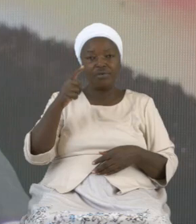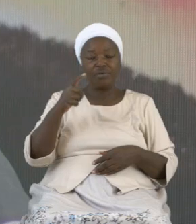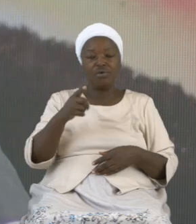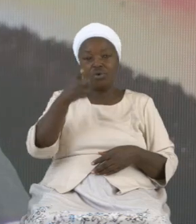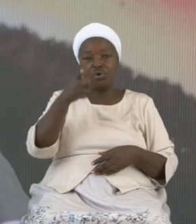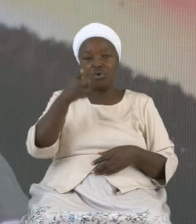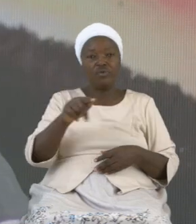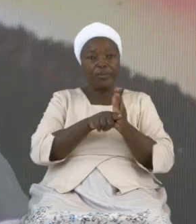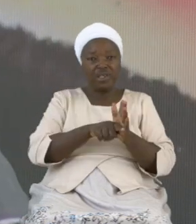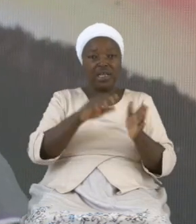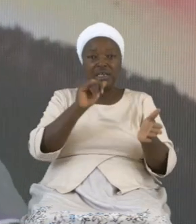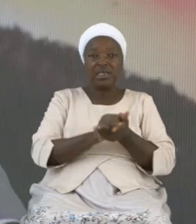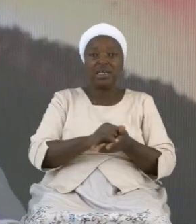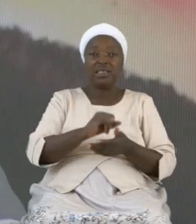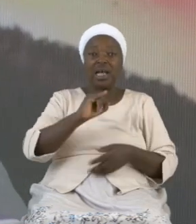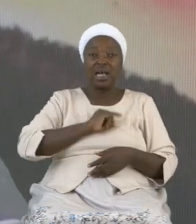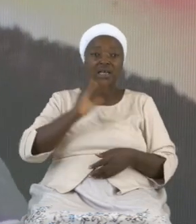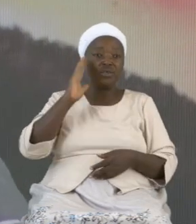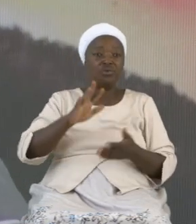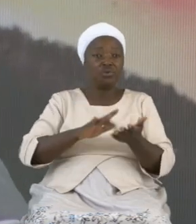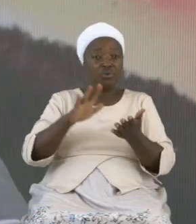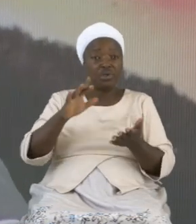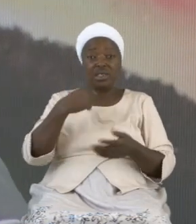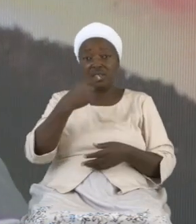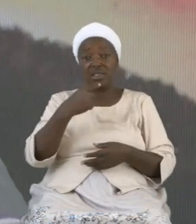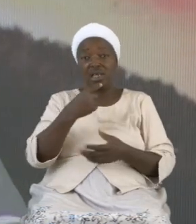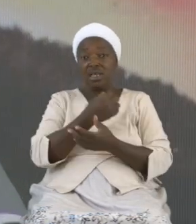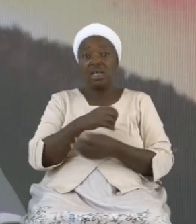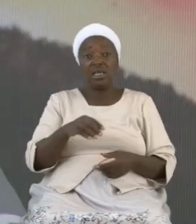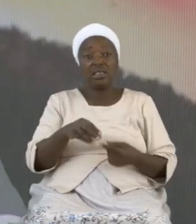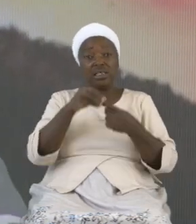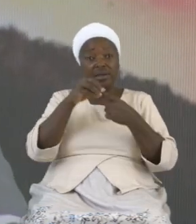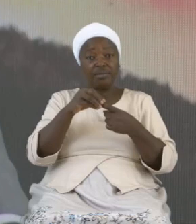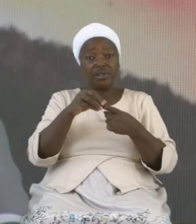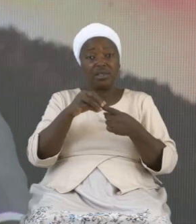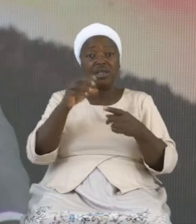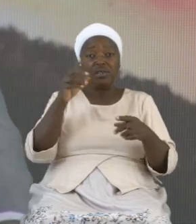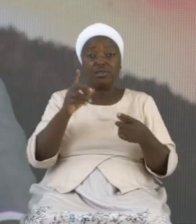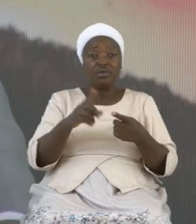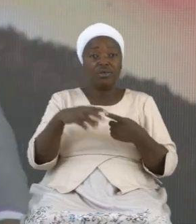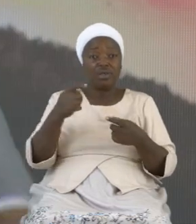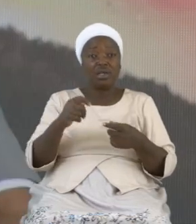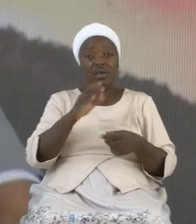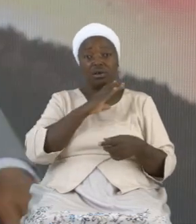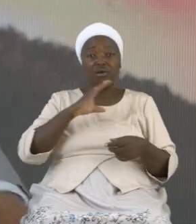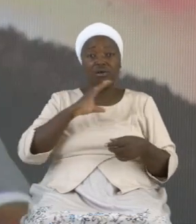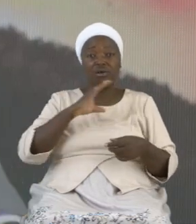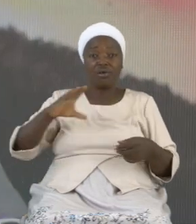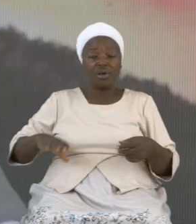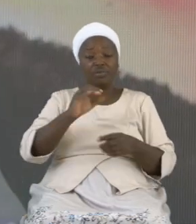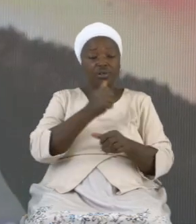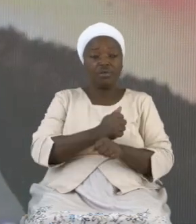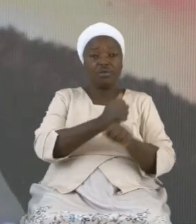should glory save in the cross of our Lord Jesus